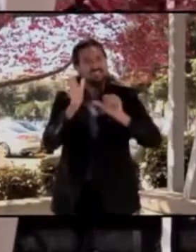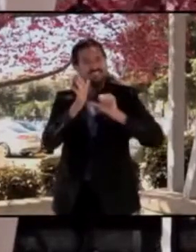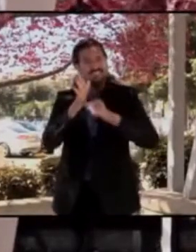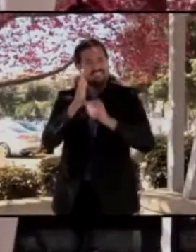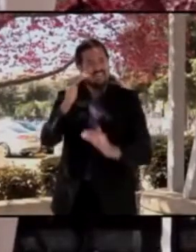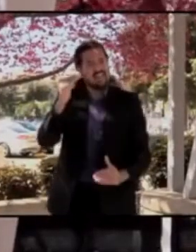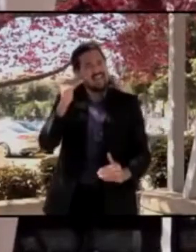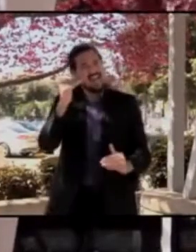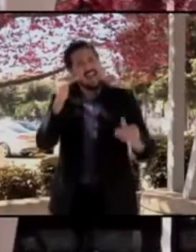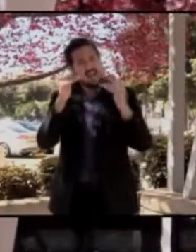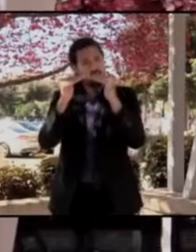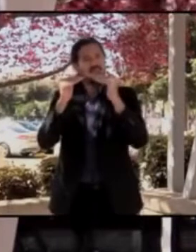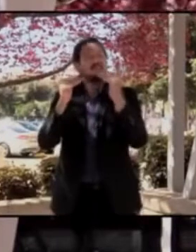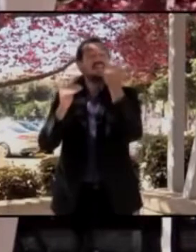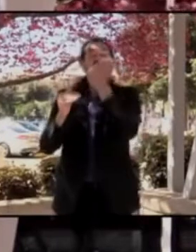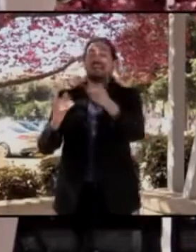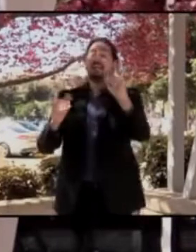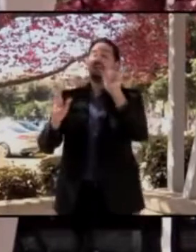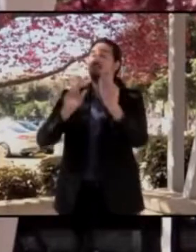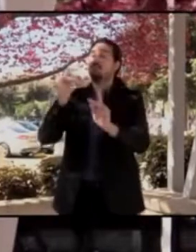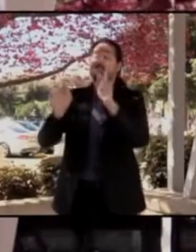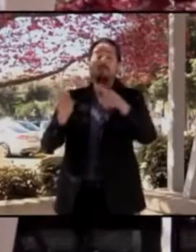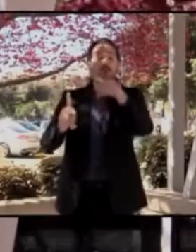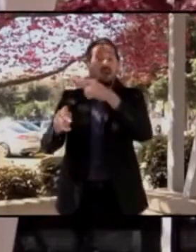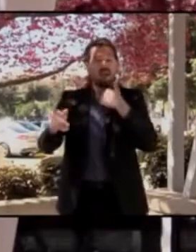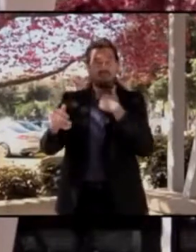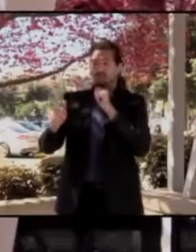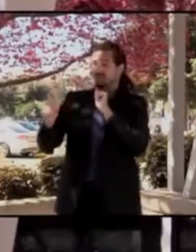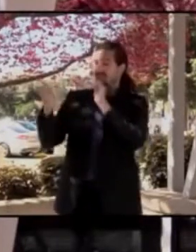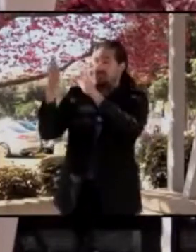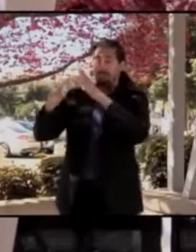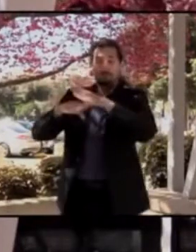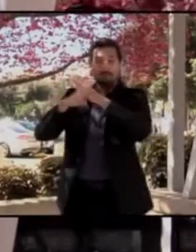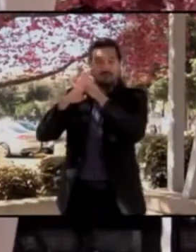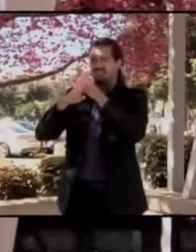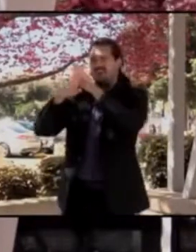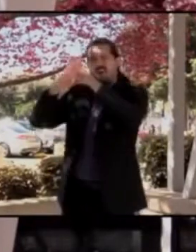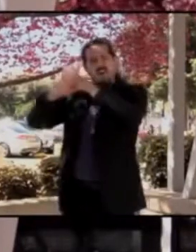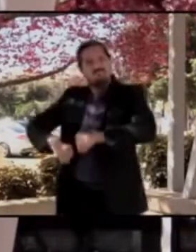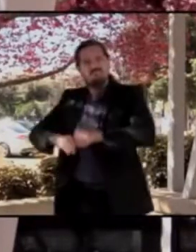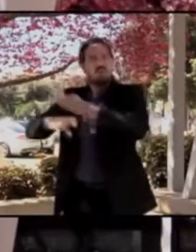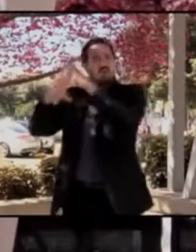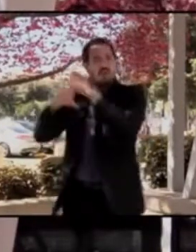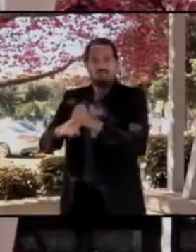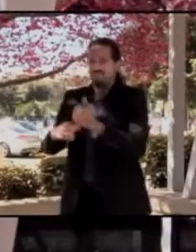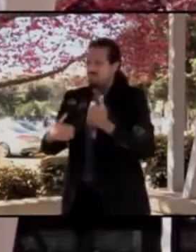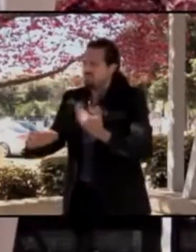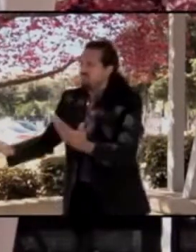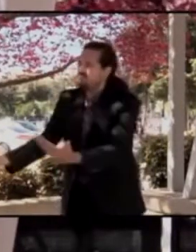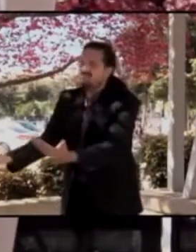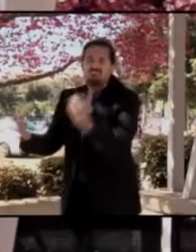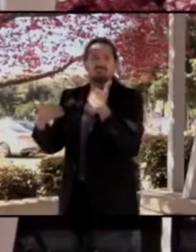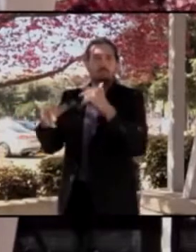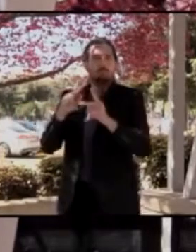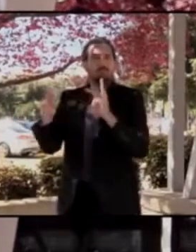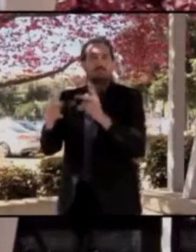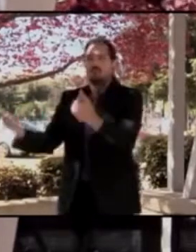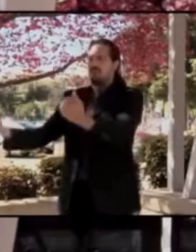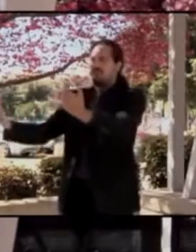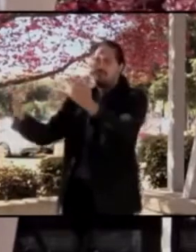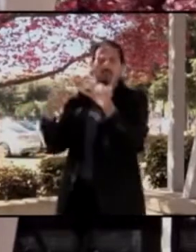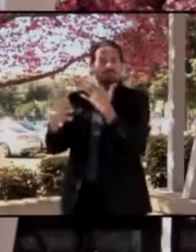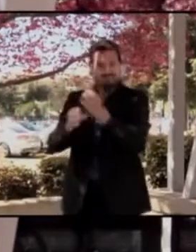whatever barriers exist to ensure that everyone eligible for a vaccine receives a vaccine.